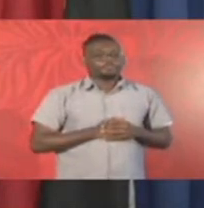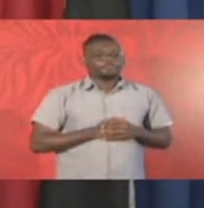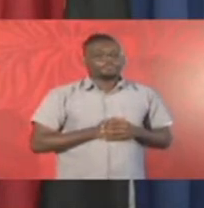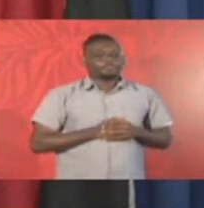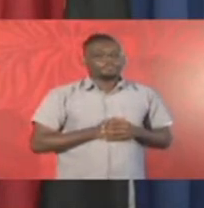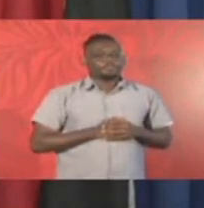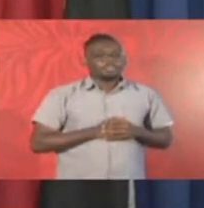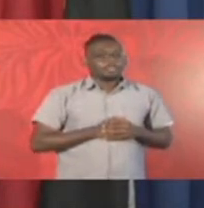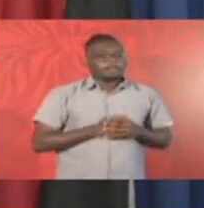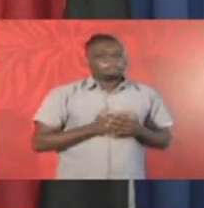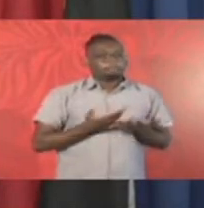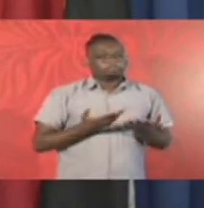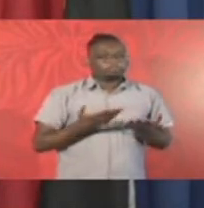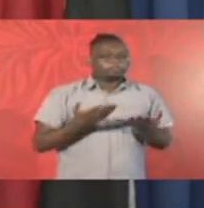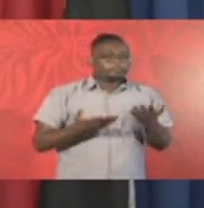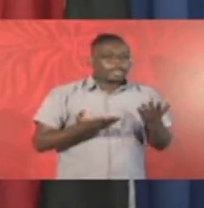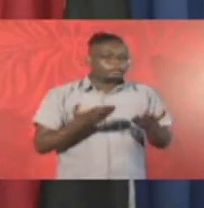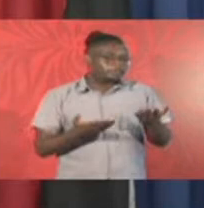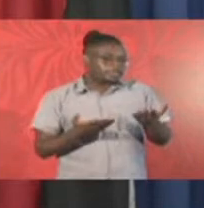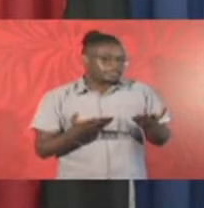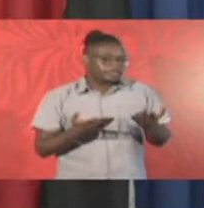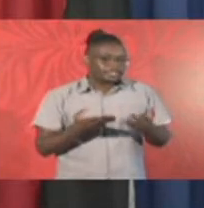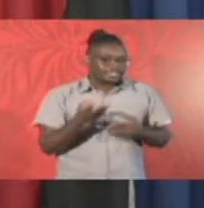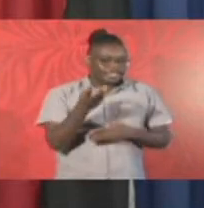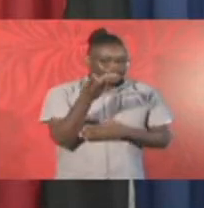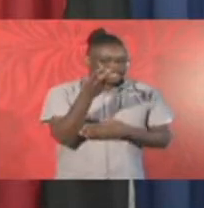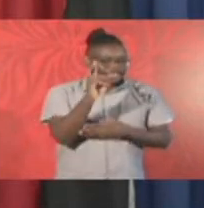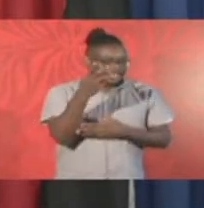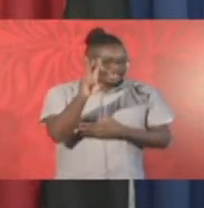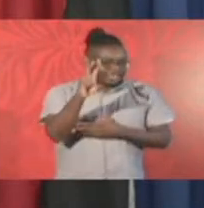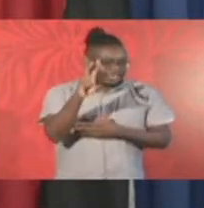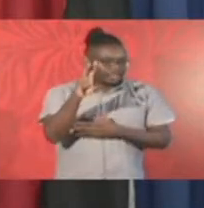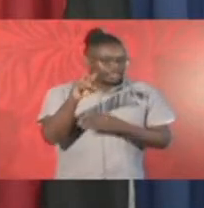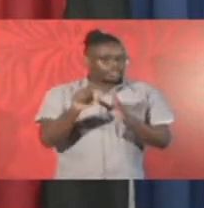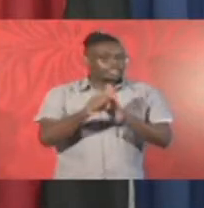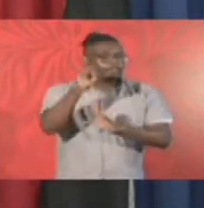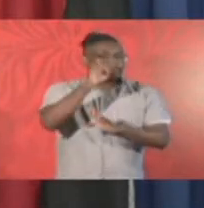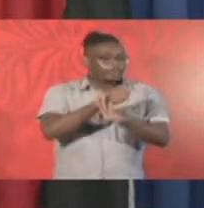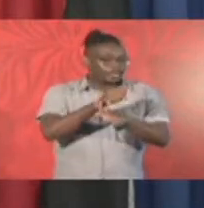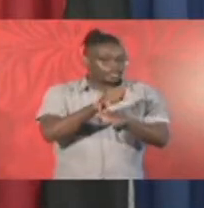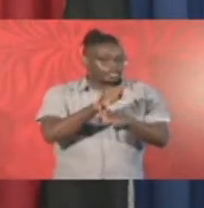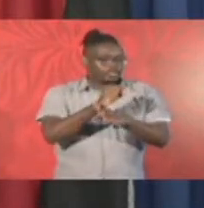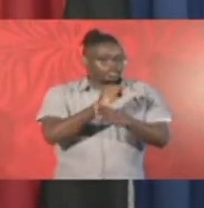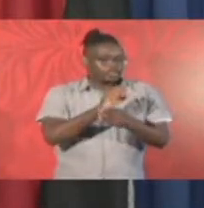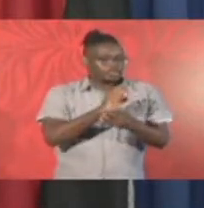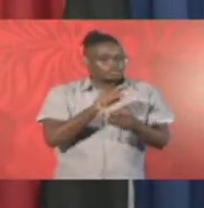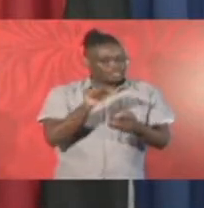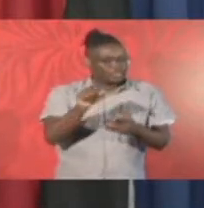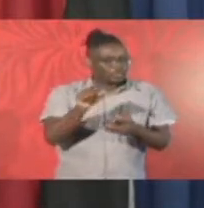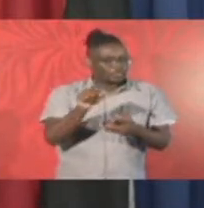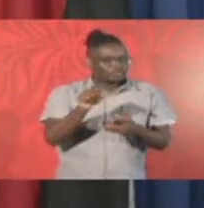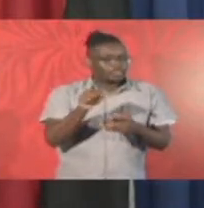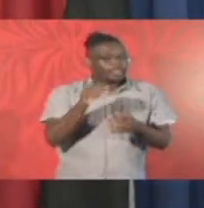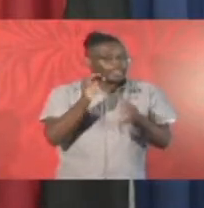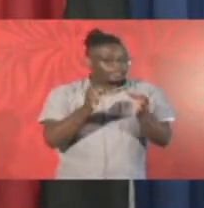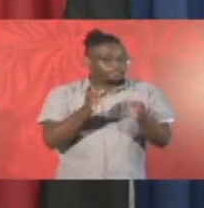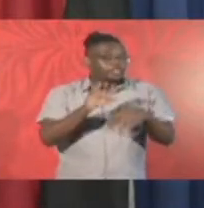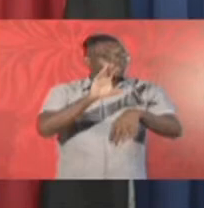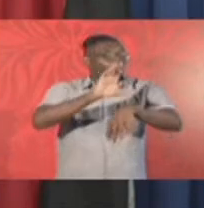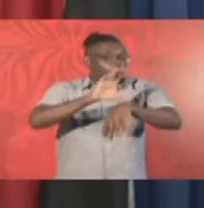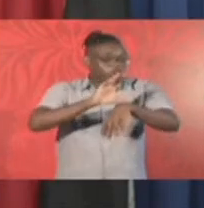the 6th of September, which is 1 week from today, thereabouts. So that being